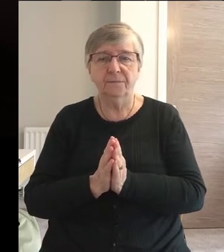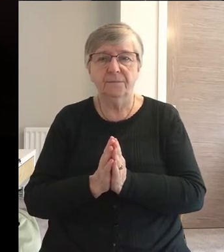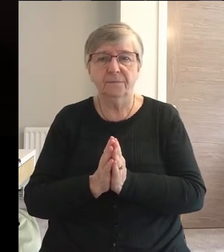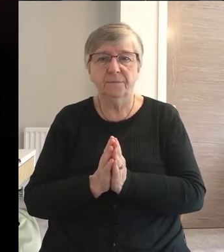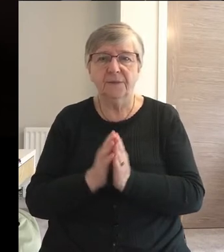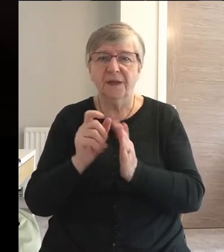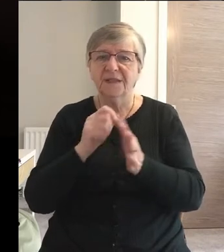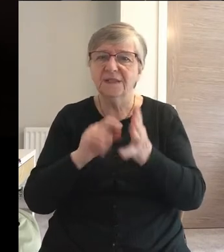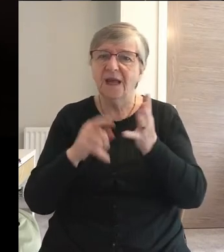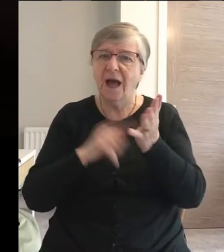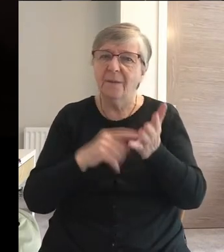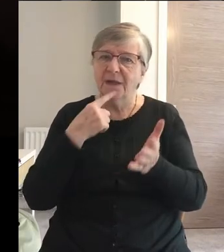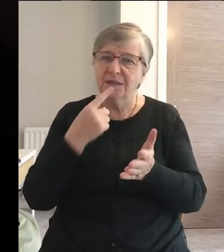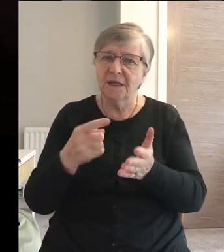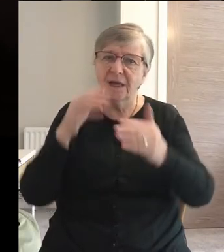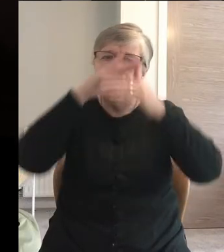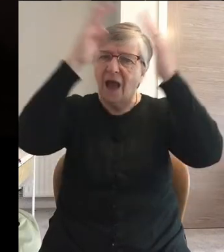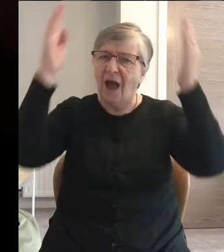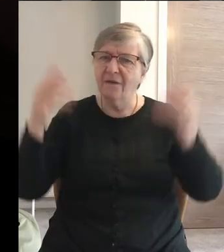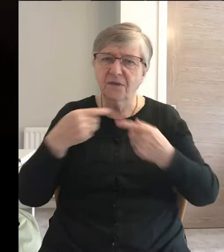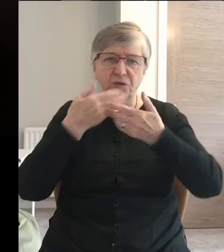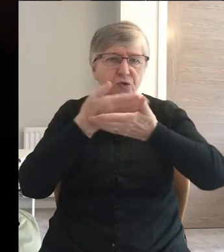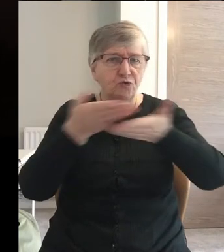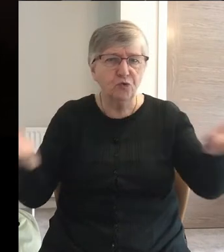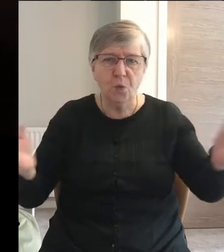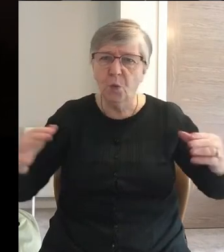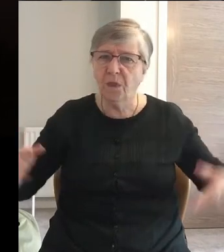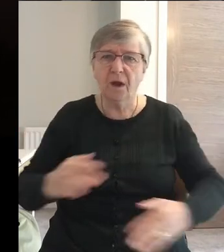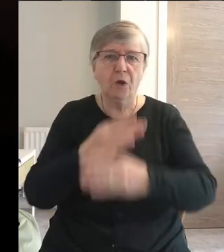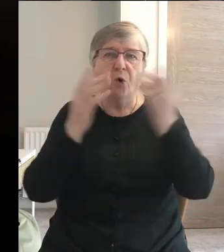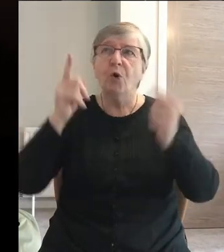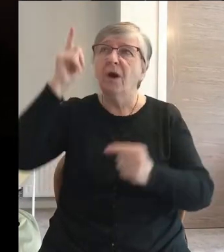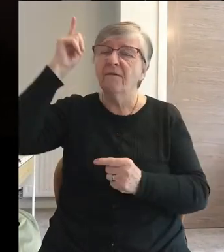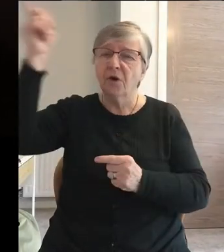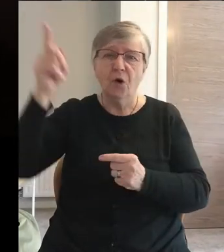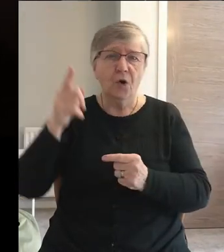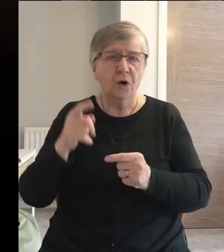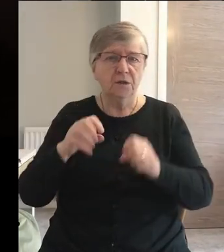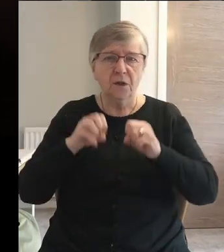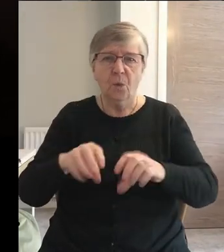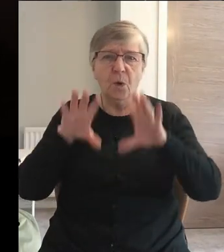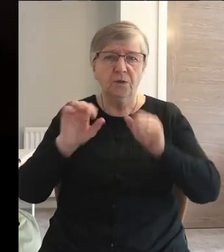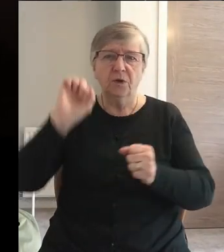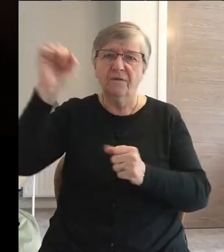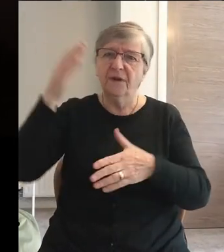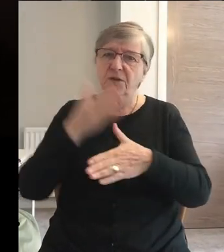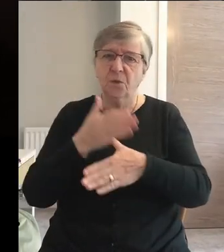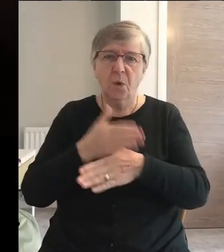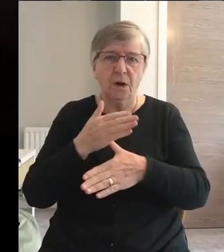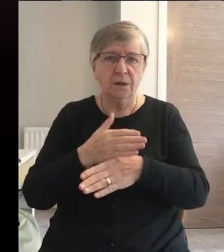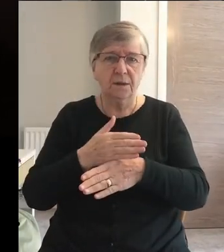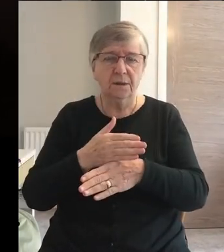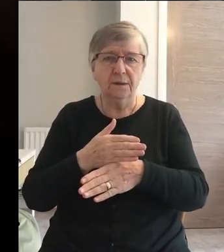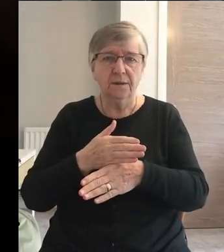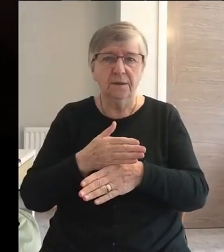Psalmist declares that the heavens are telling the glory of God, the wonder of his work displays the firmament.